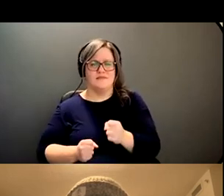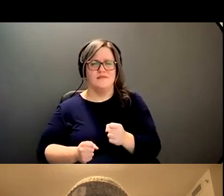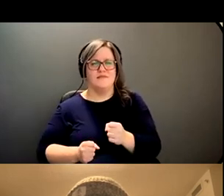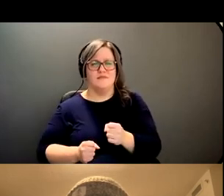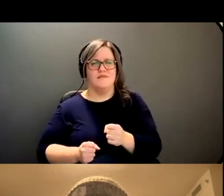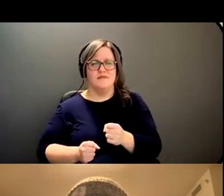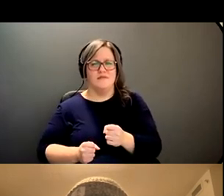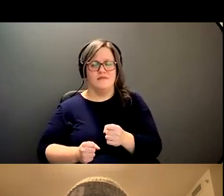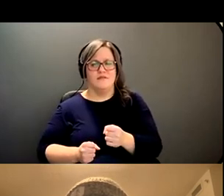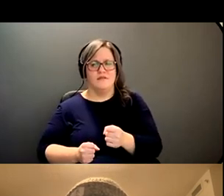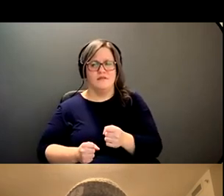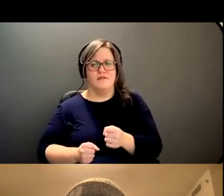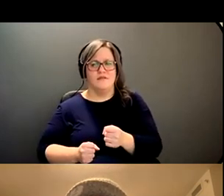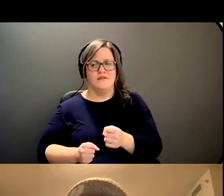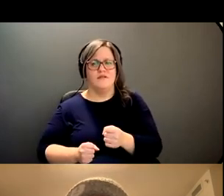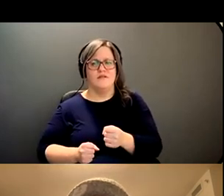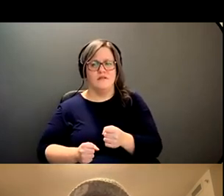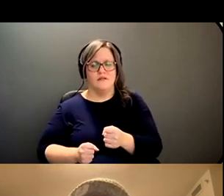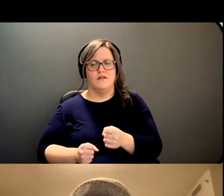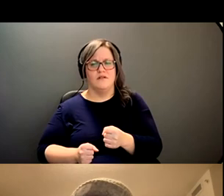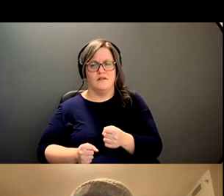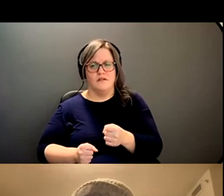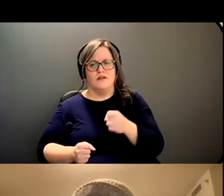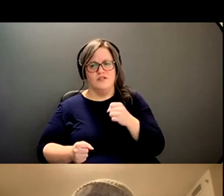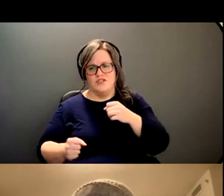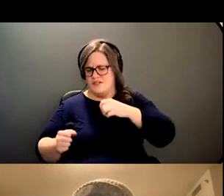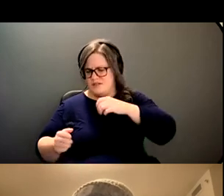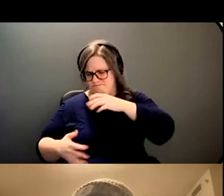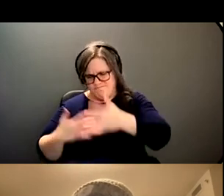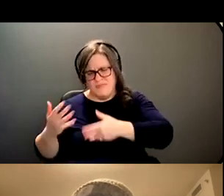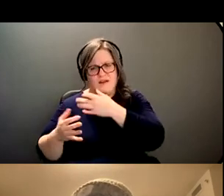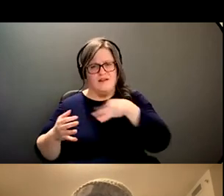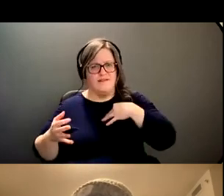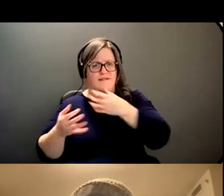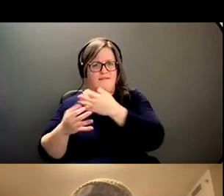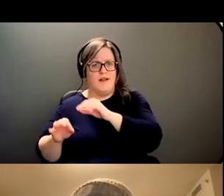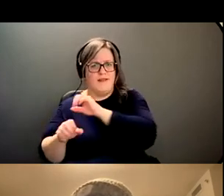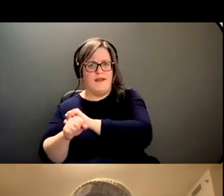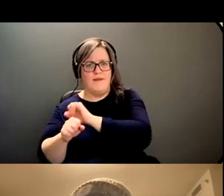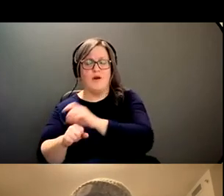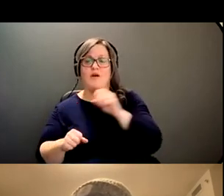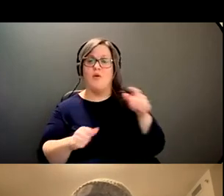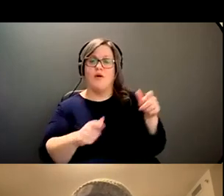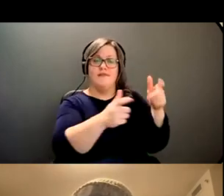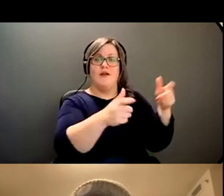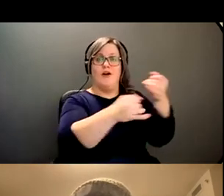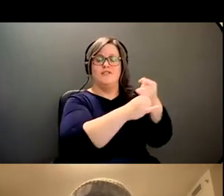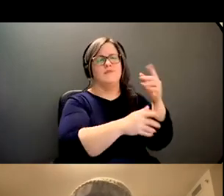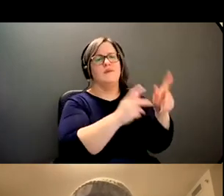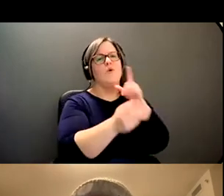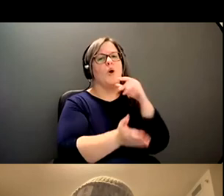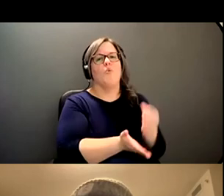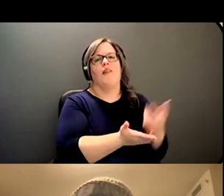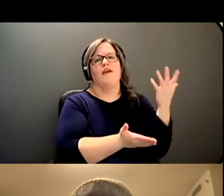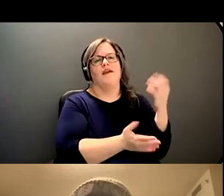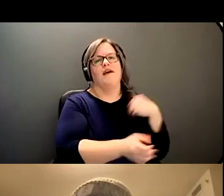are further in precarity just being on this board and doing all of this free labor. Or at a larger scale, it's people who just like have the wealth and the time to do that.